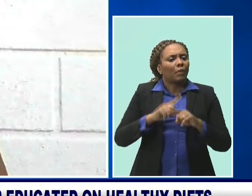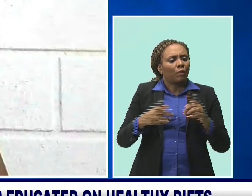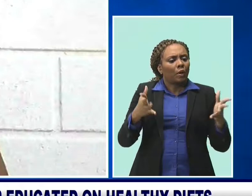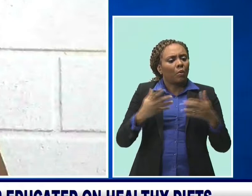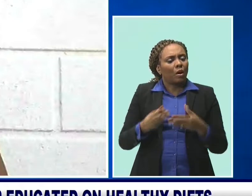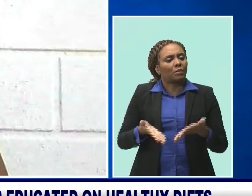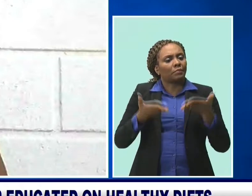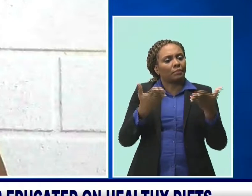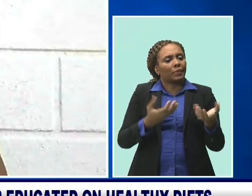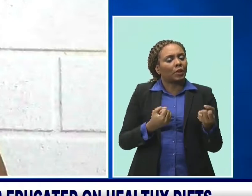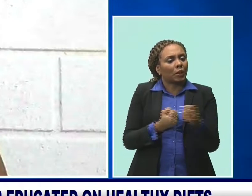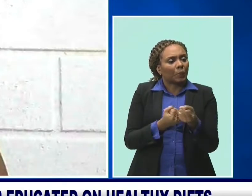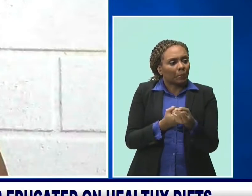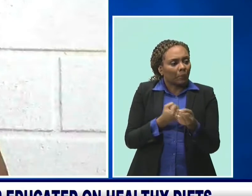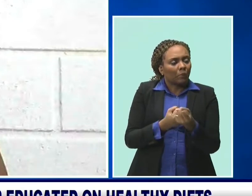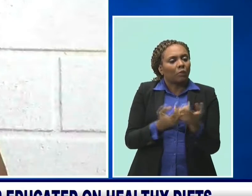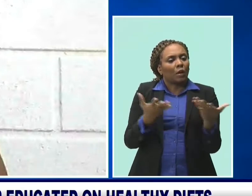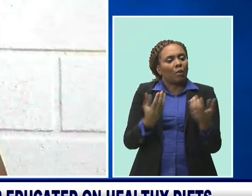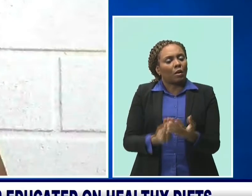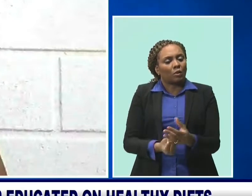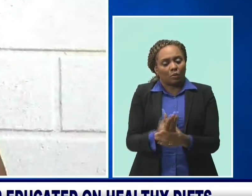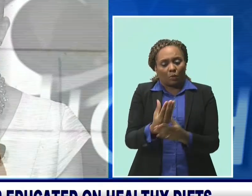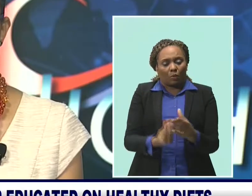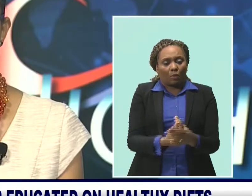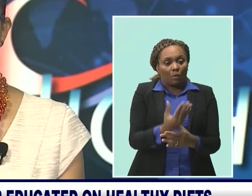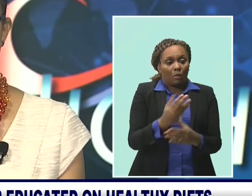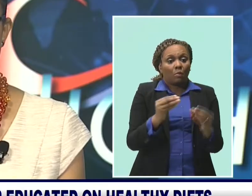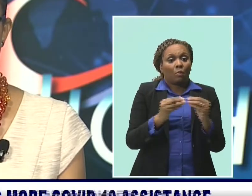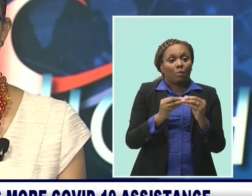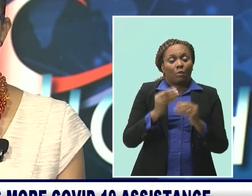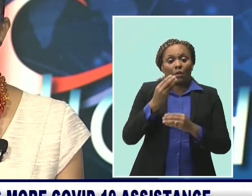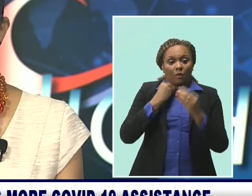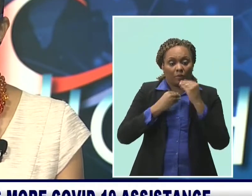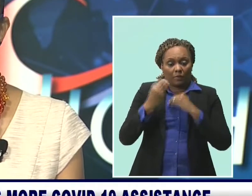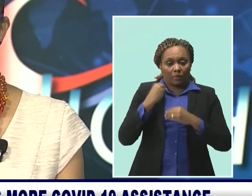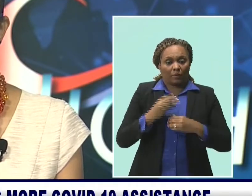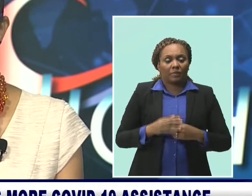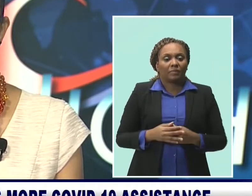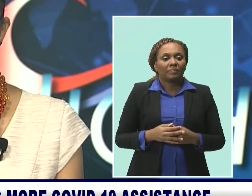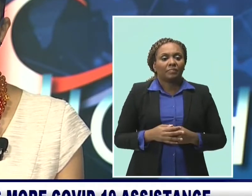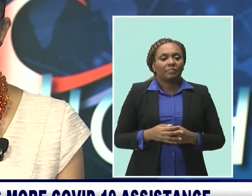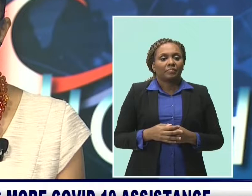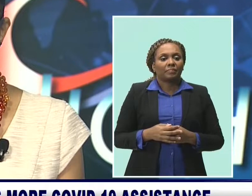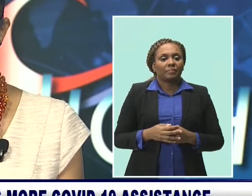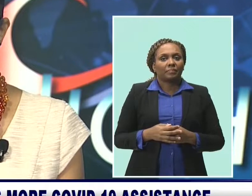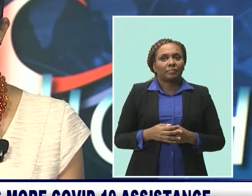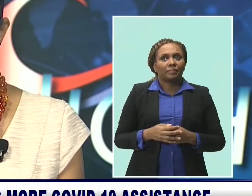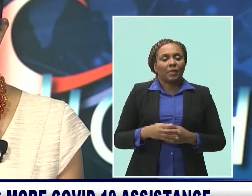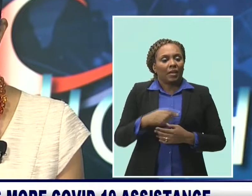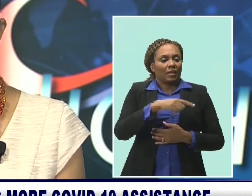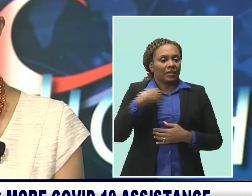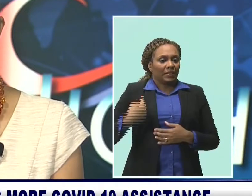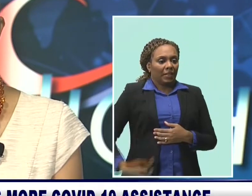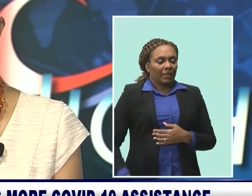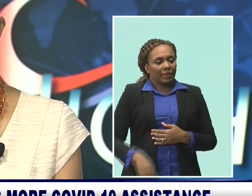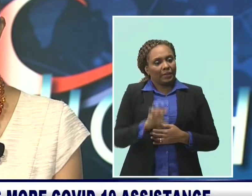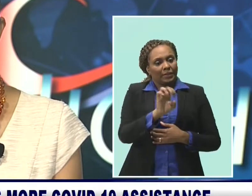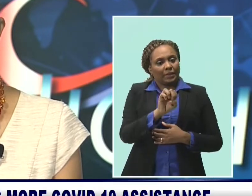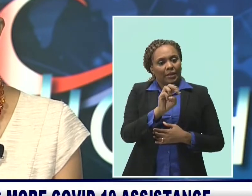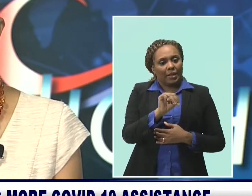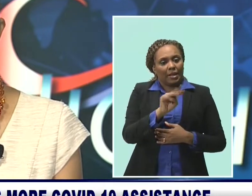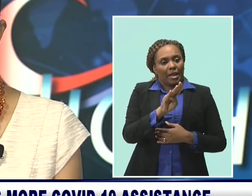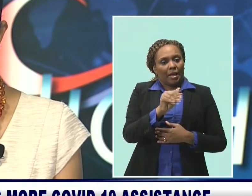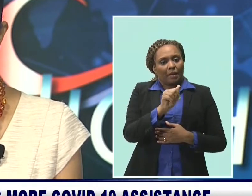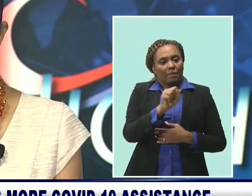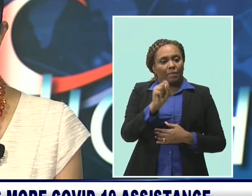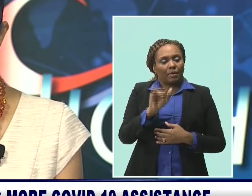so that we can begin to grow more of what we eat. Well, the Chinese embassy in Barbados has made another donation of